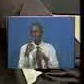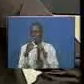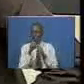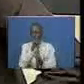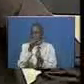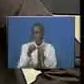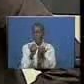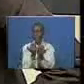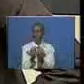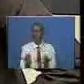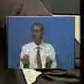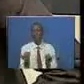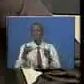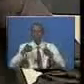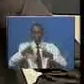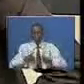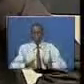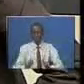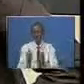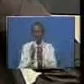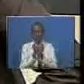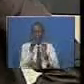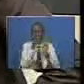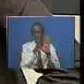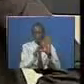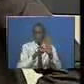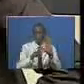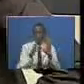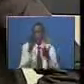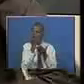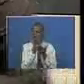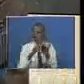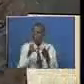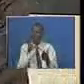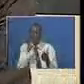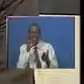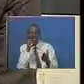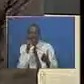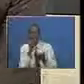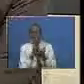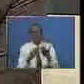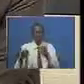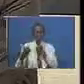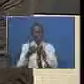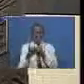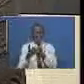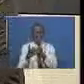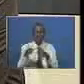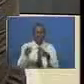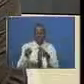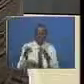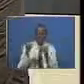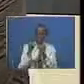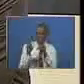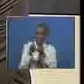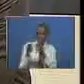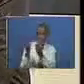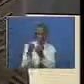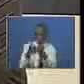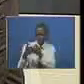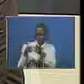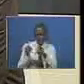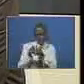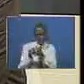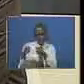born with albinism being viewed as a cast those kind of challenges did you encounter this kind of challenges for the time